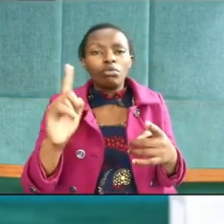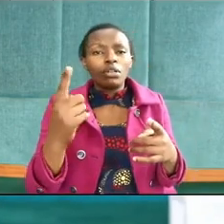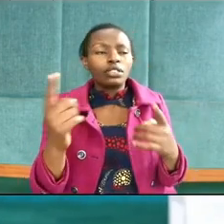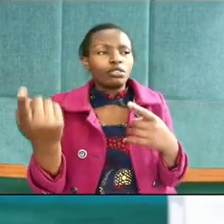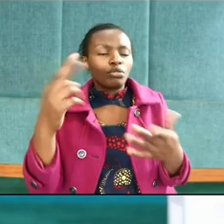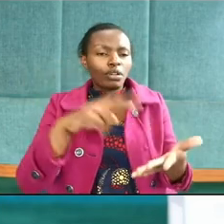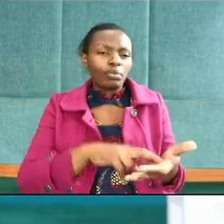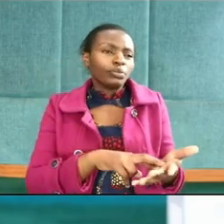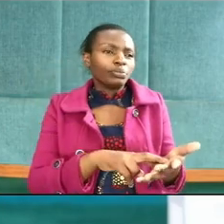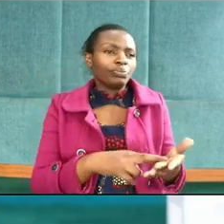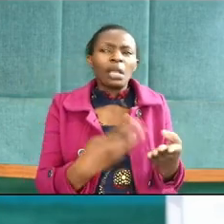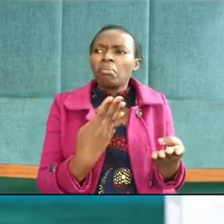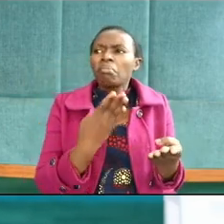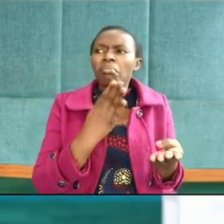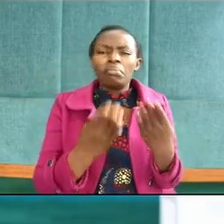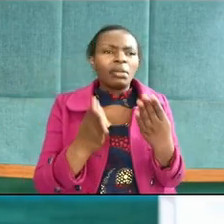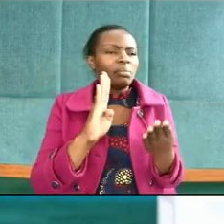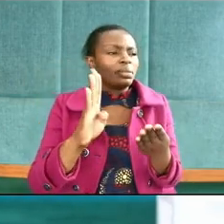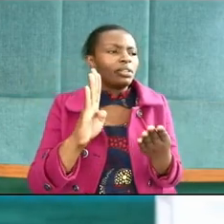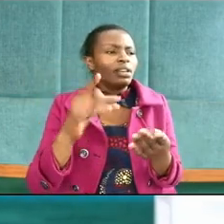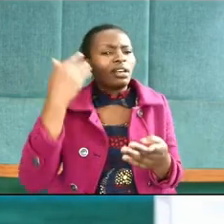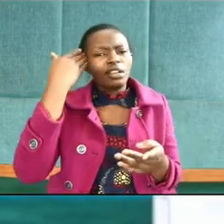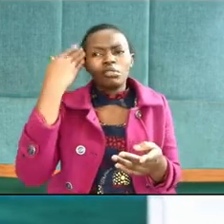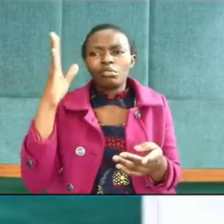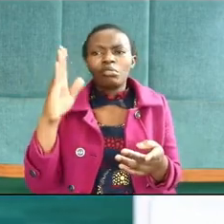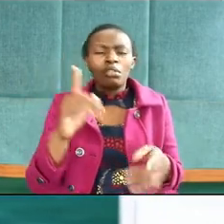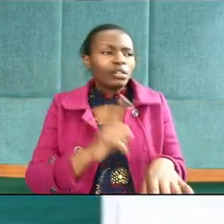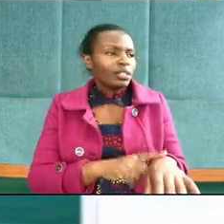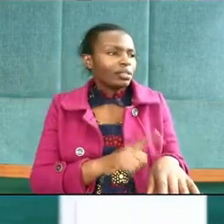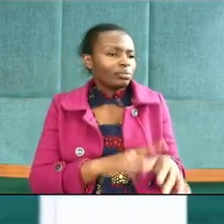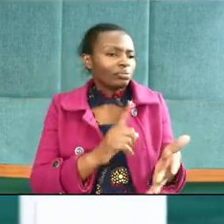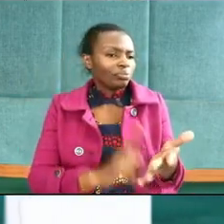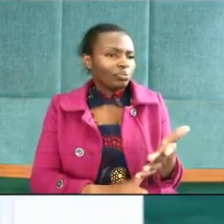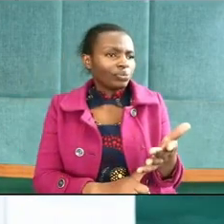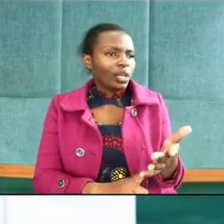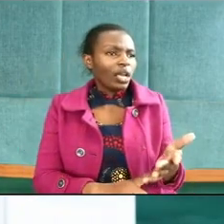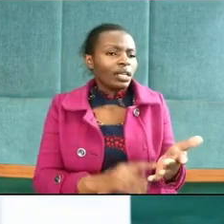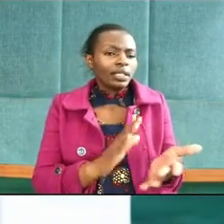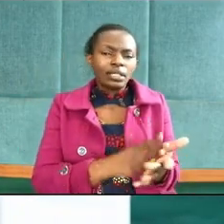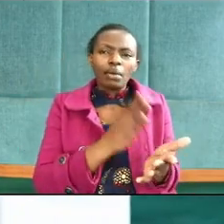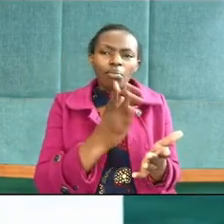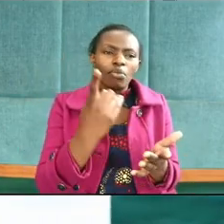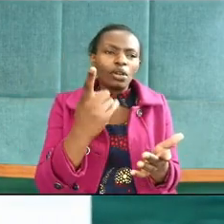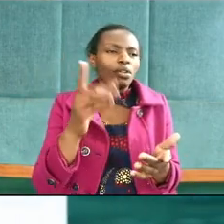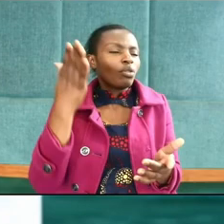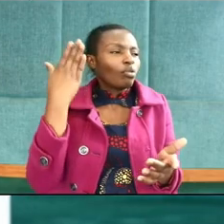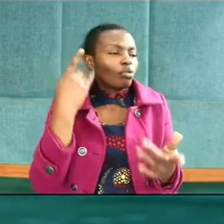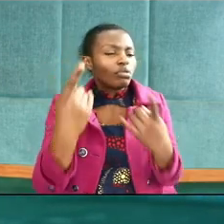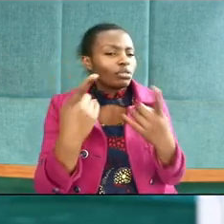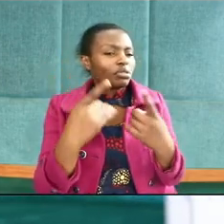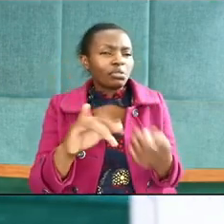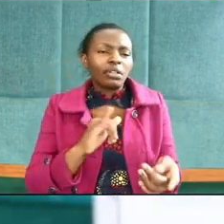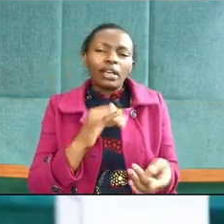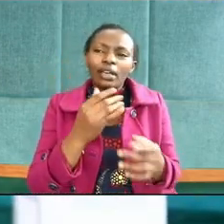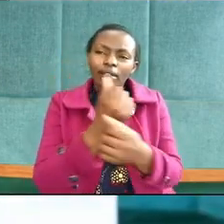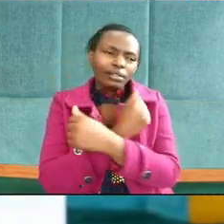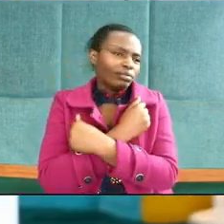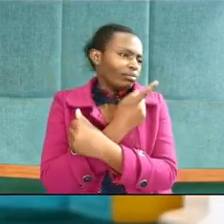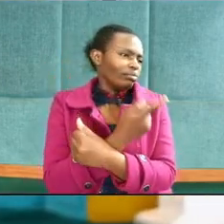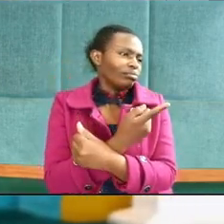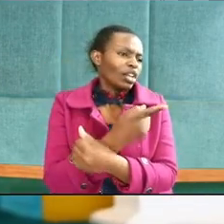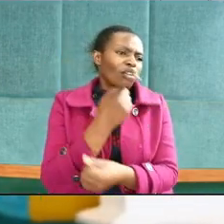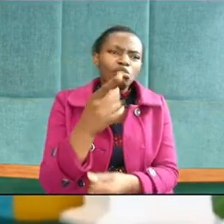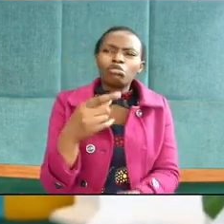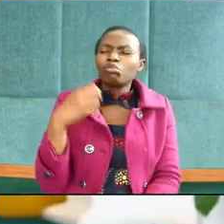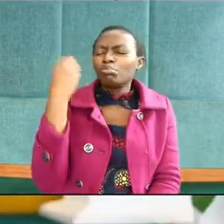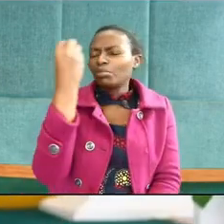when last someone here was told, I love you. I don't remember last time someone was told, you are beautiful. You